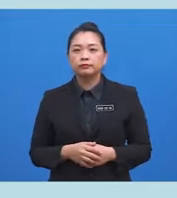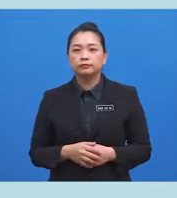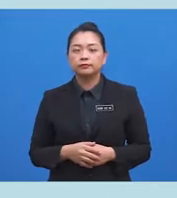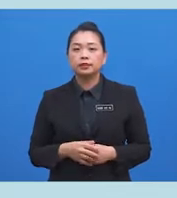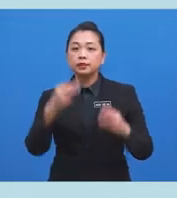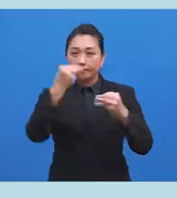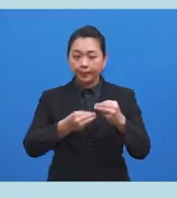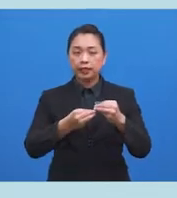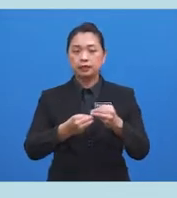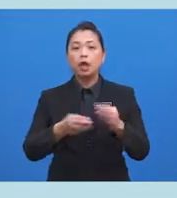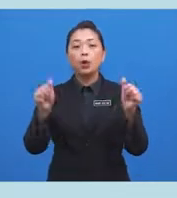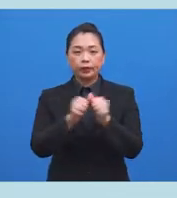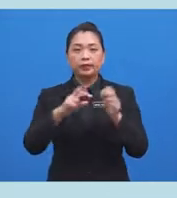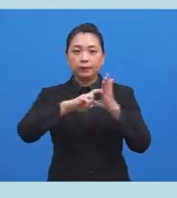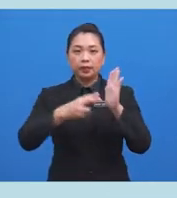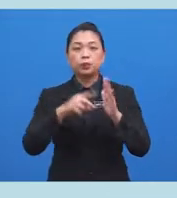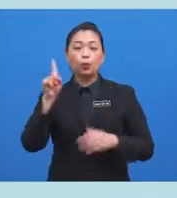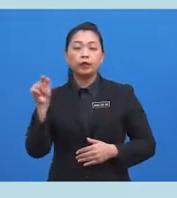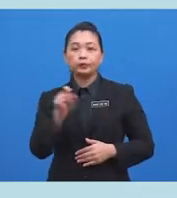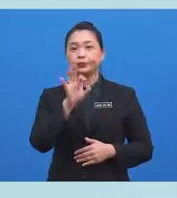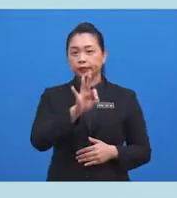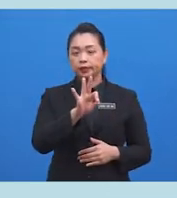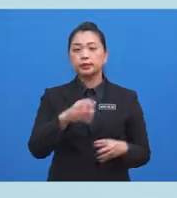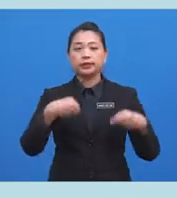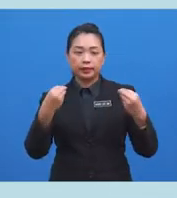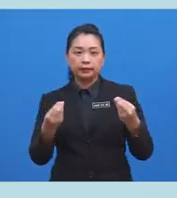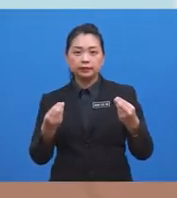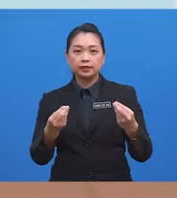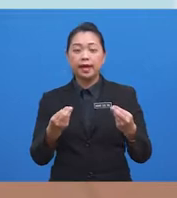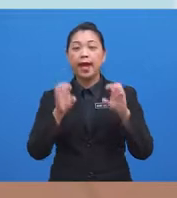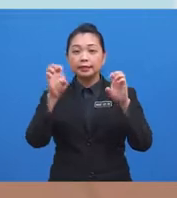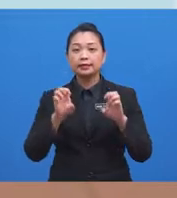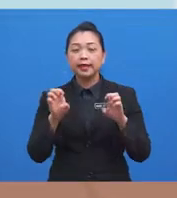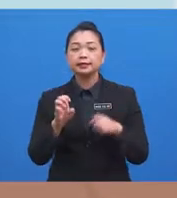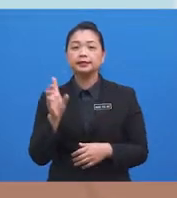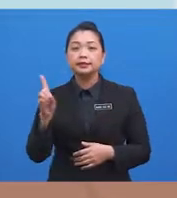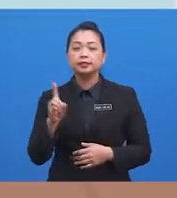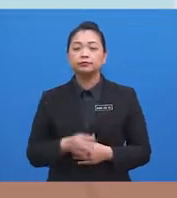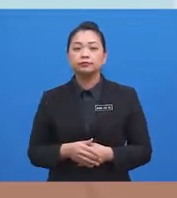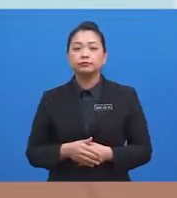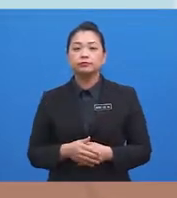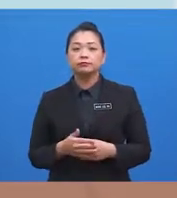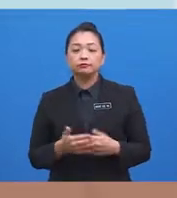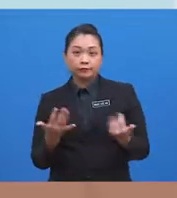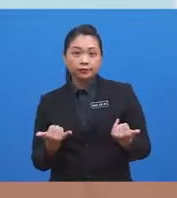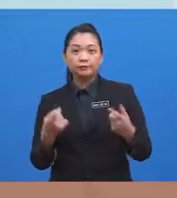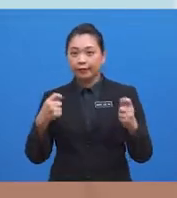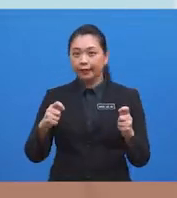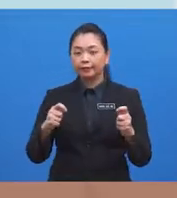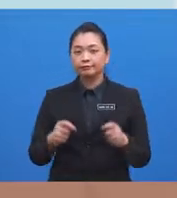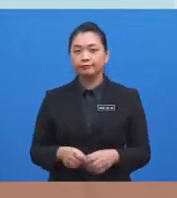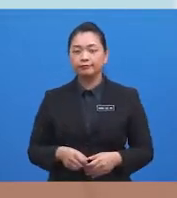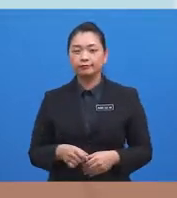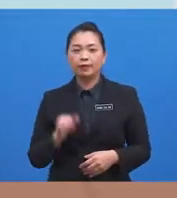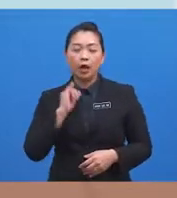is match them with the meanings 1 to 9 given in exercise D. Why don't you try matching them first?